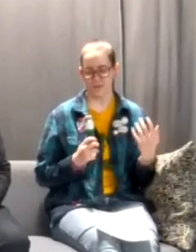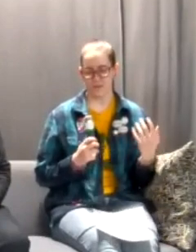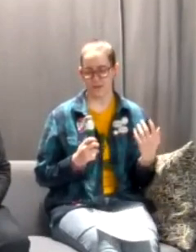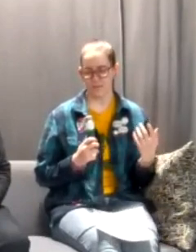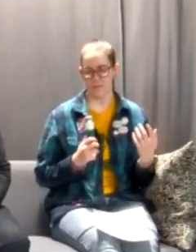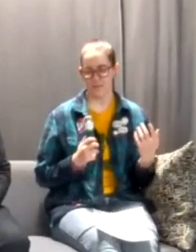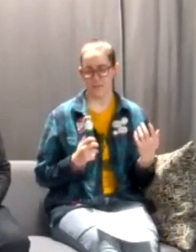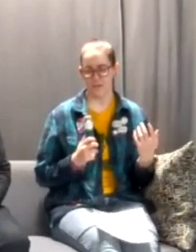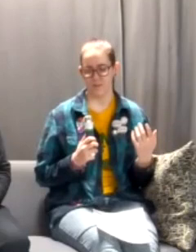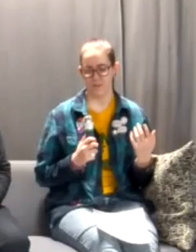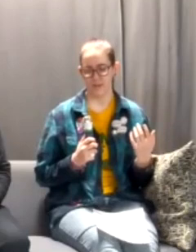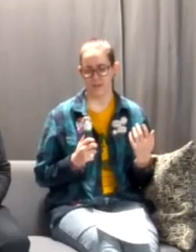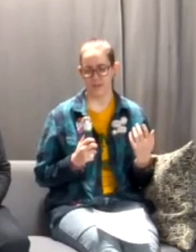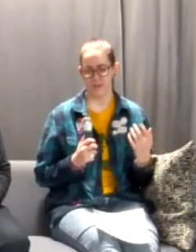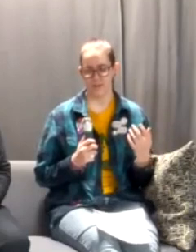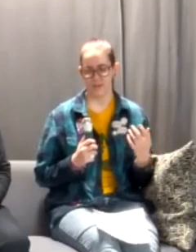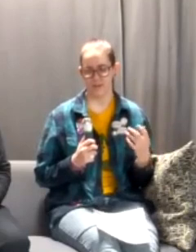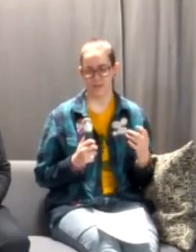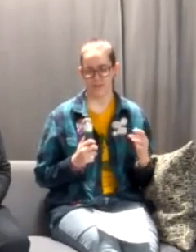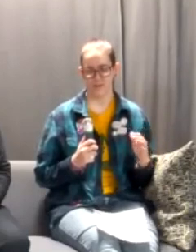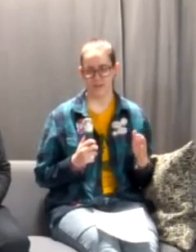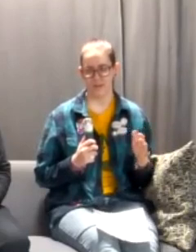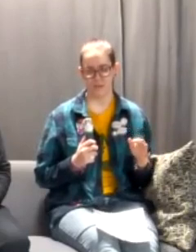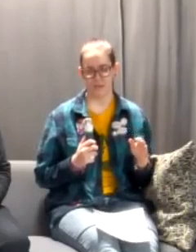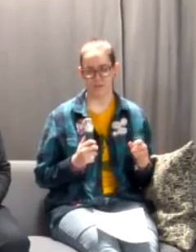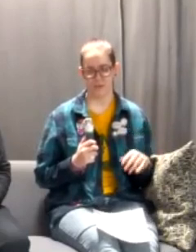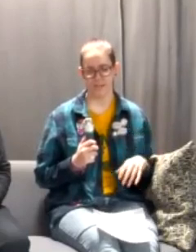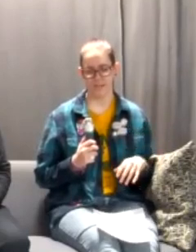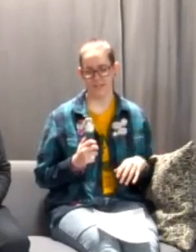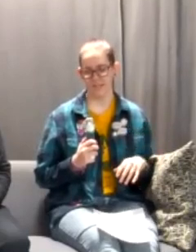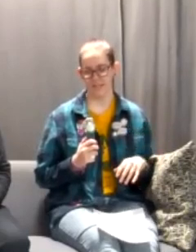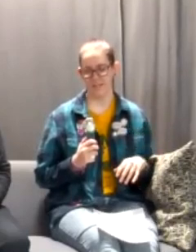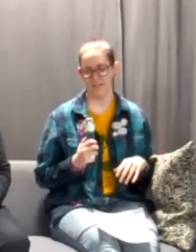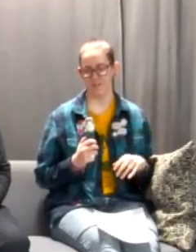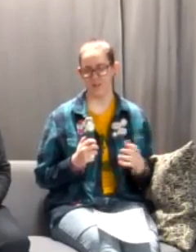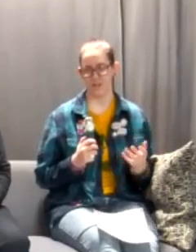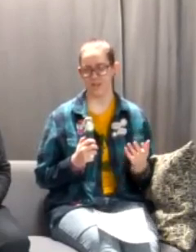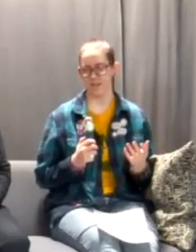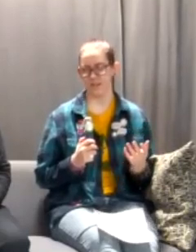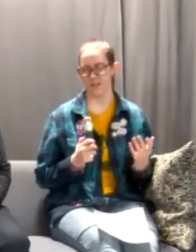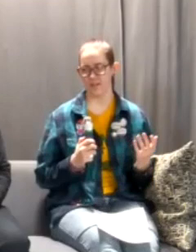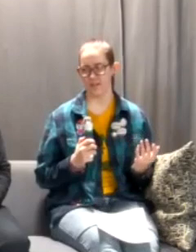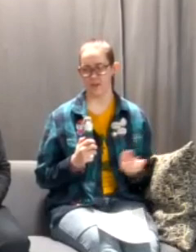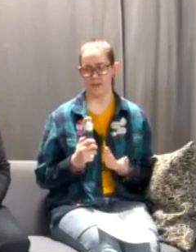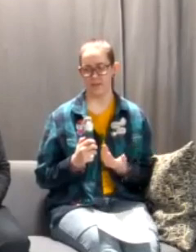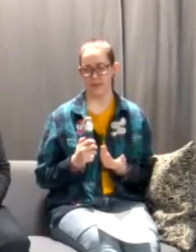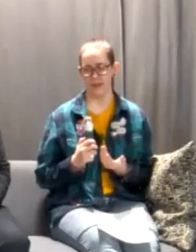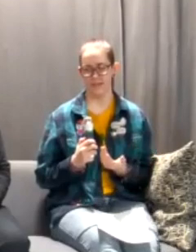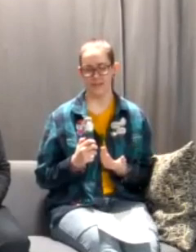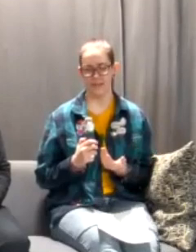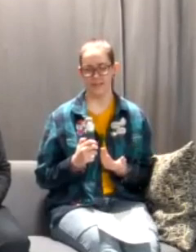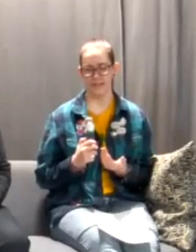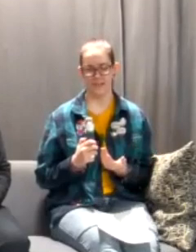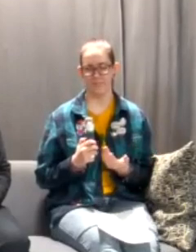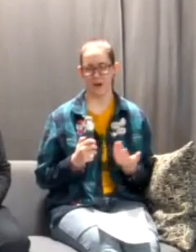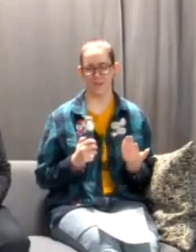around the Edmonton queer community since about 2016, just volunteering and going to